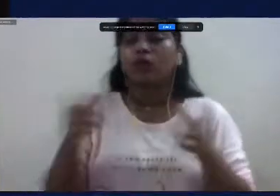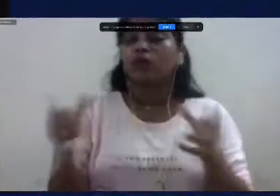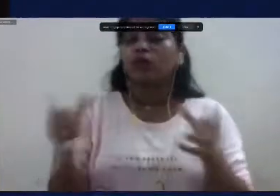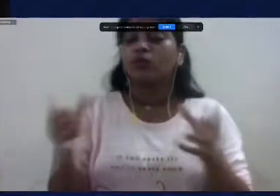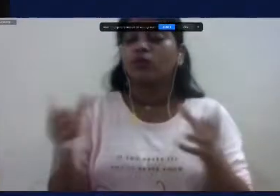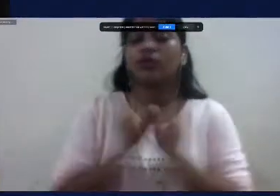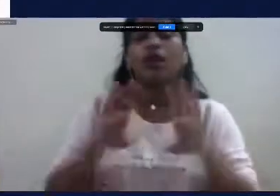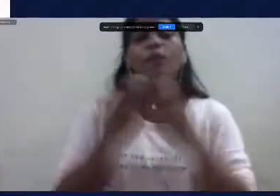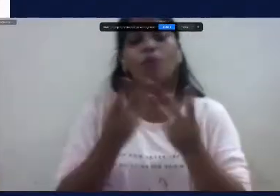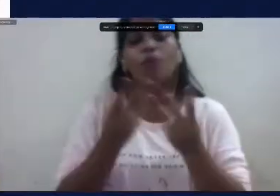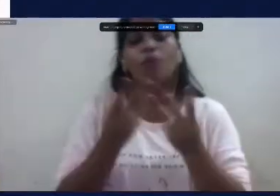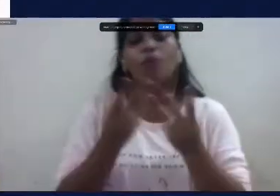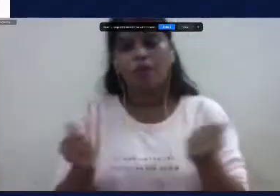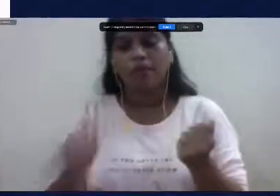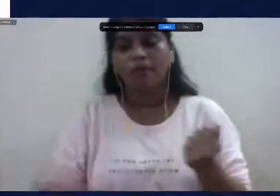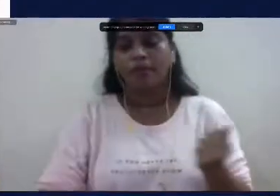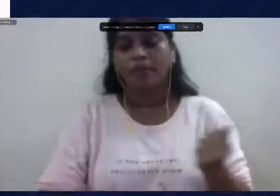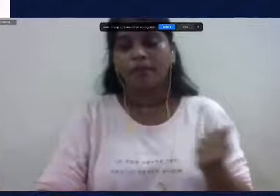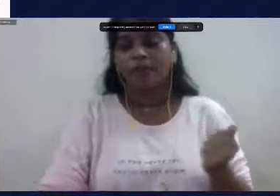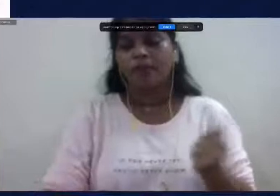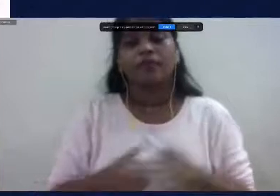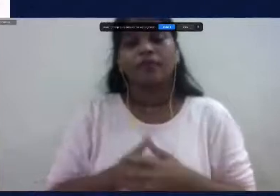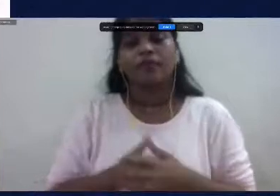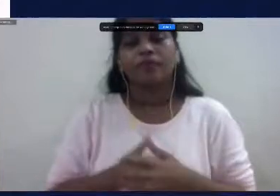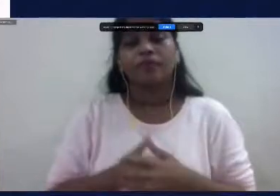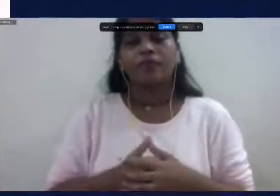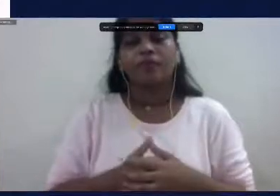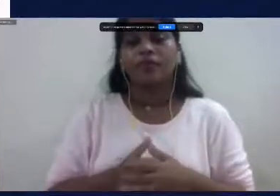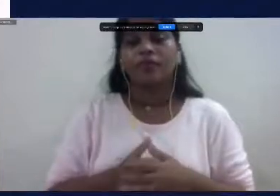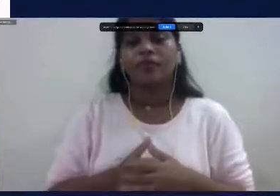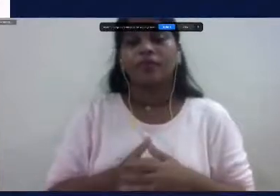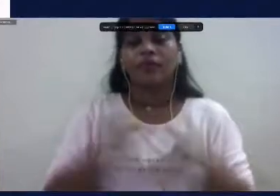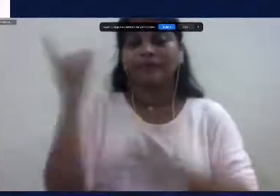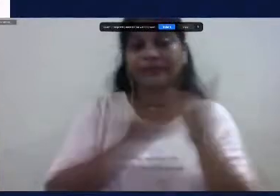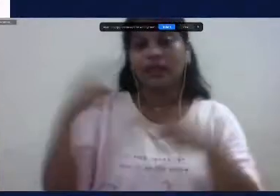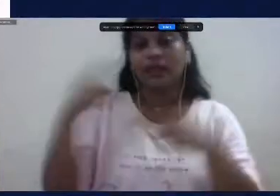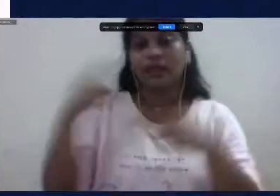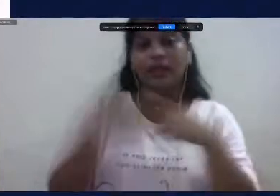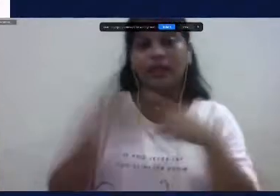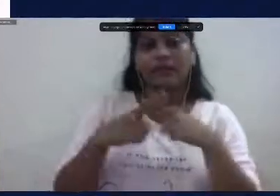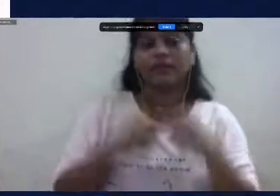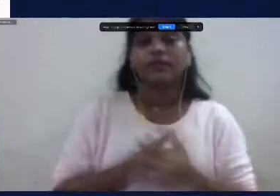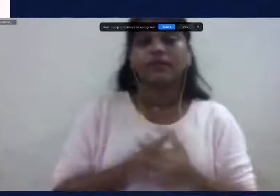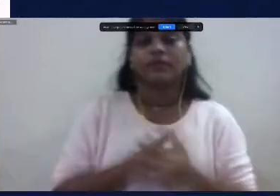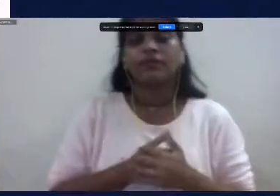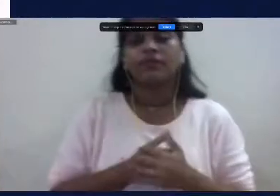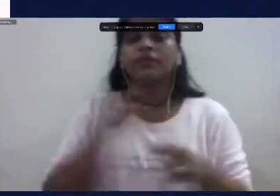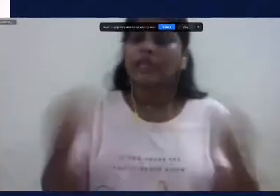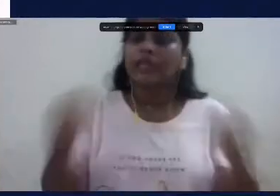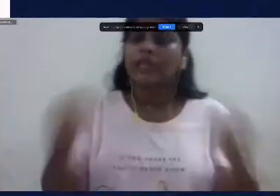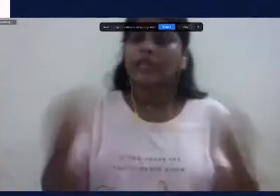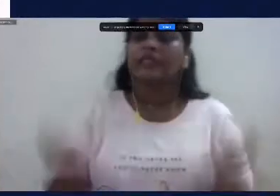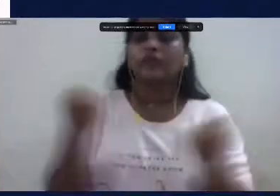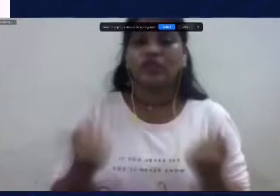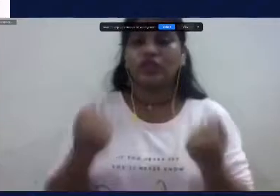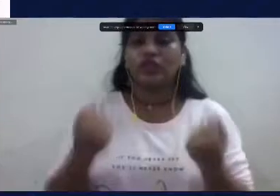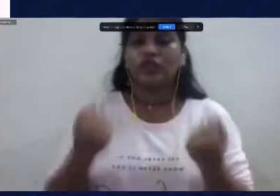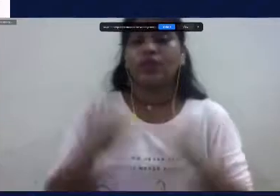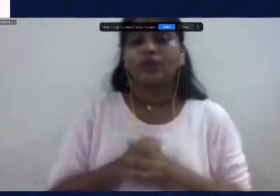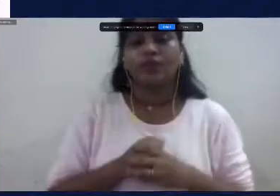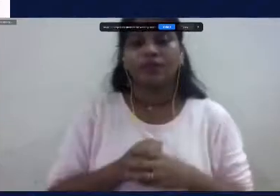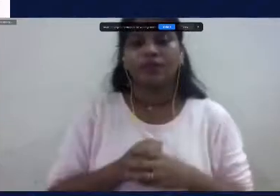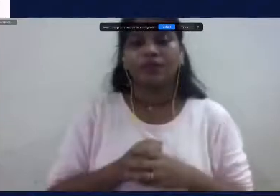community's problem? So that's what the DesignX is attempting to do, and that's